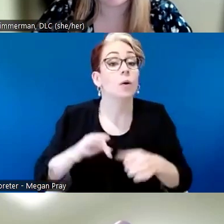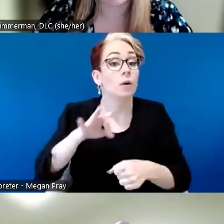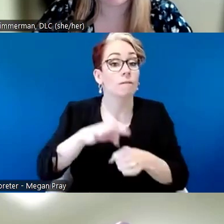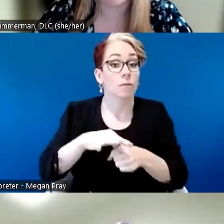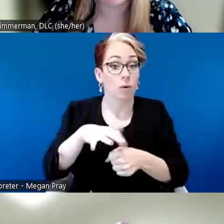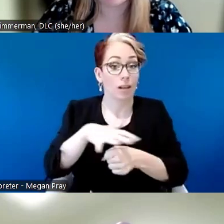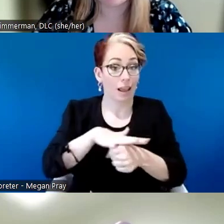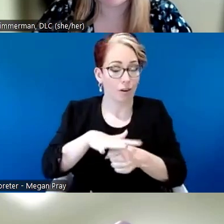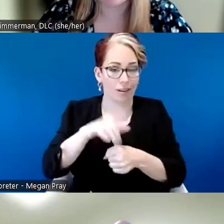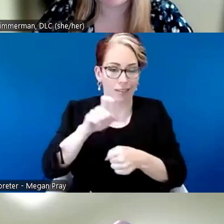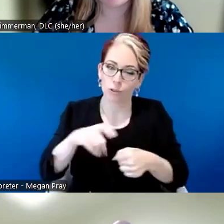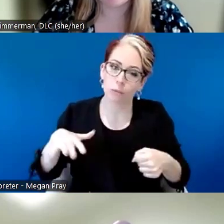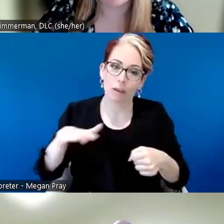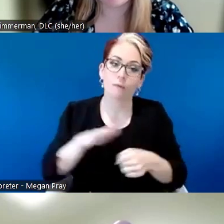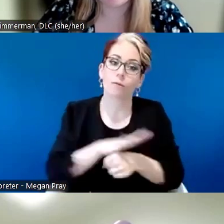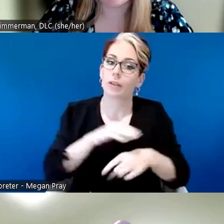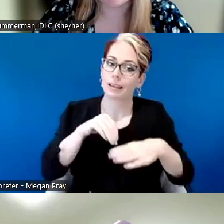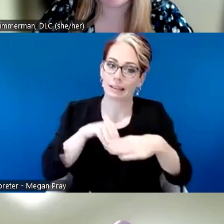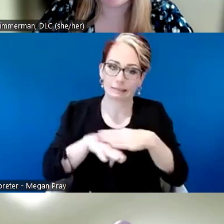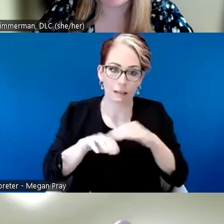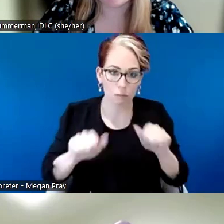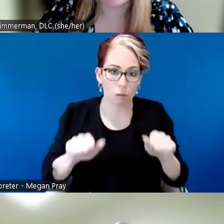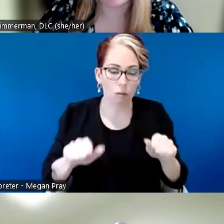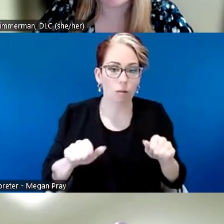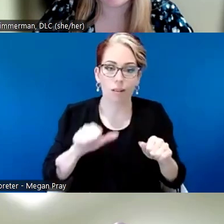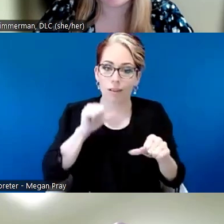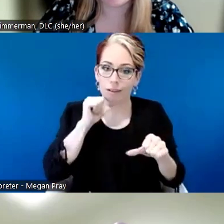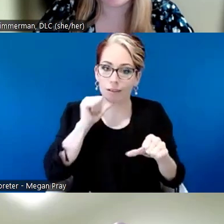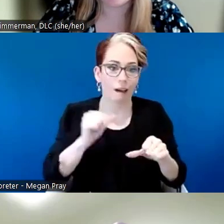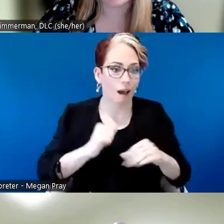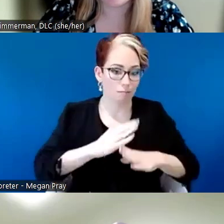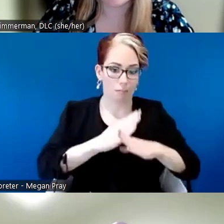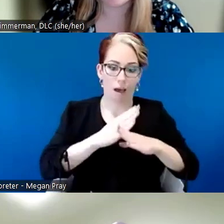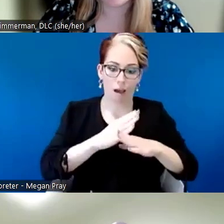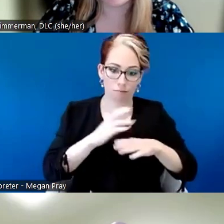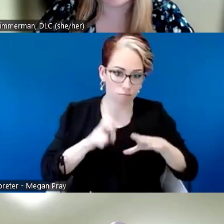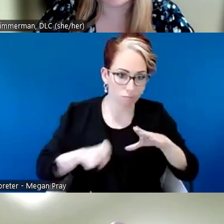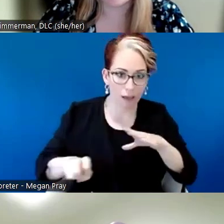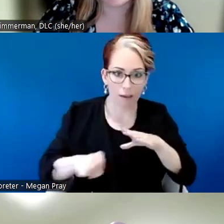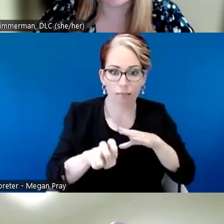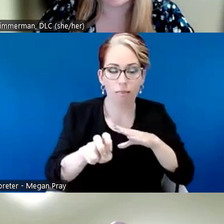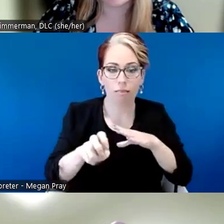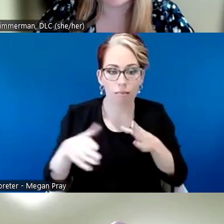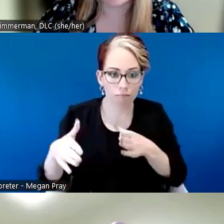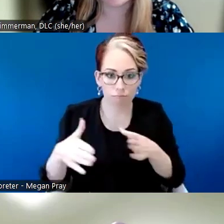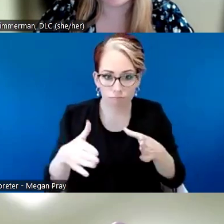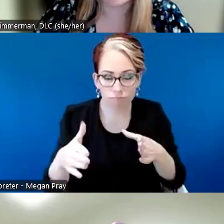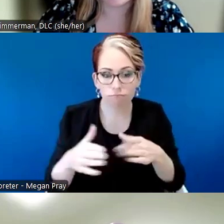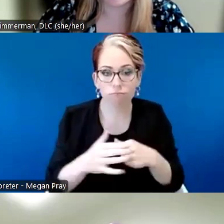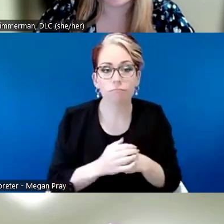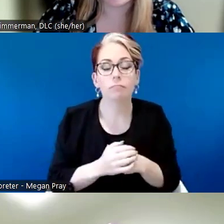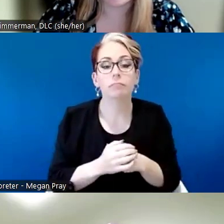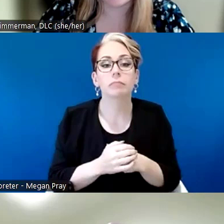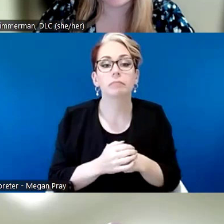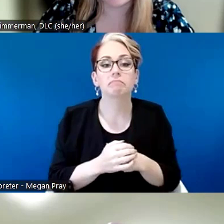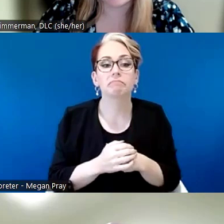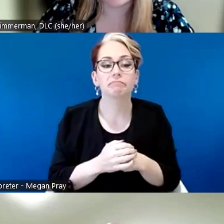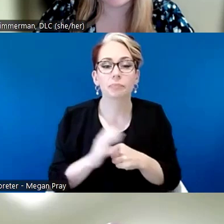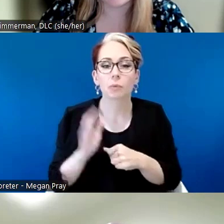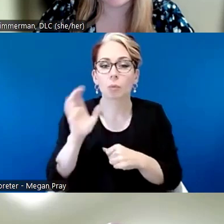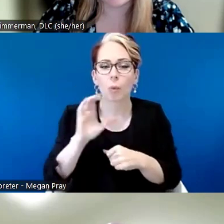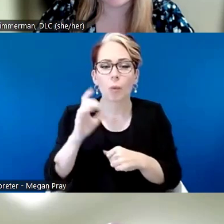accessible with unobstructed paths of travel. Certainly you want to look out for protruding